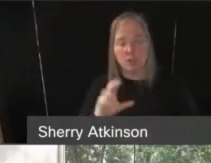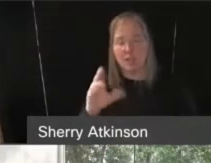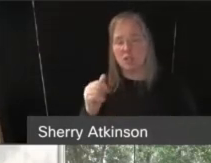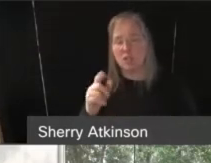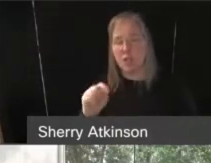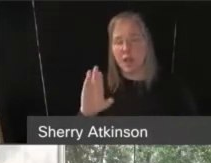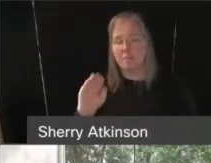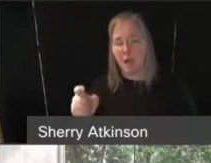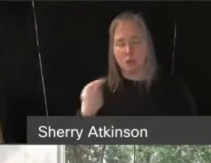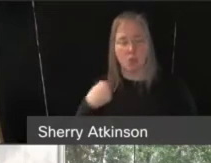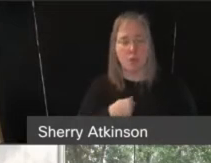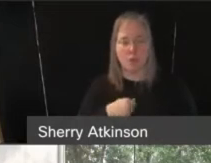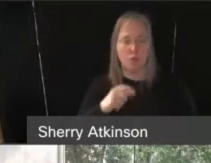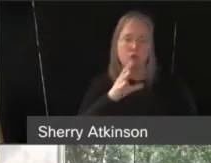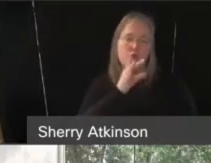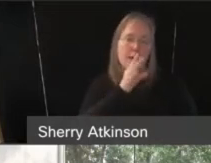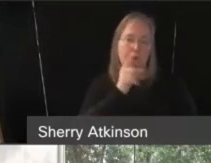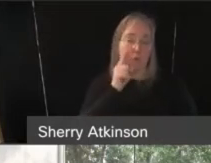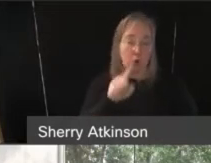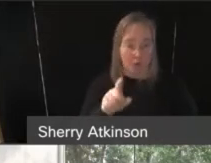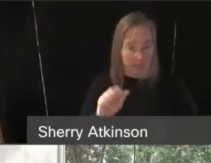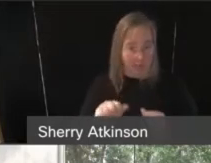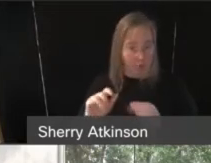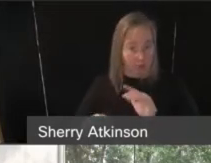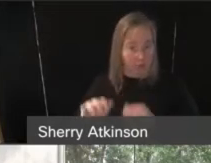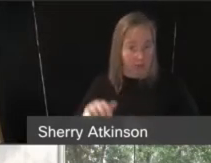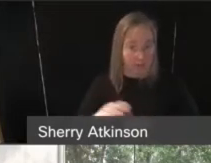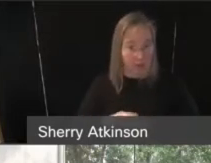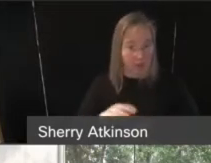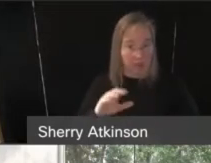you. Are you able to type at the chat box?